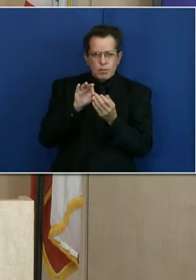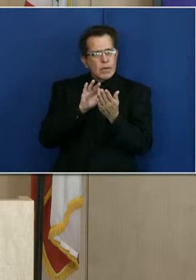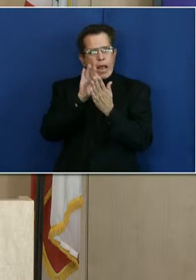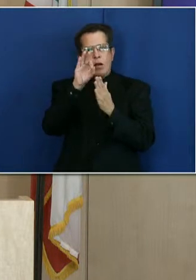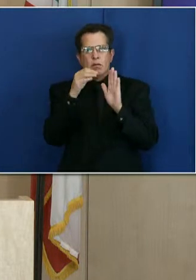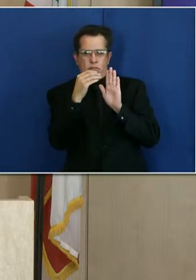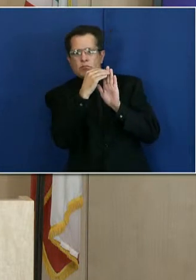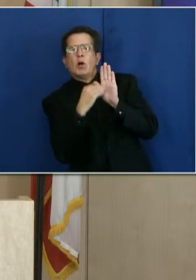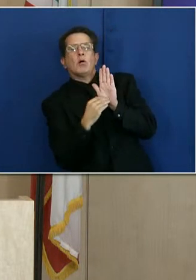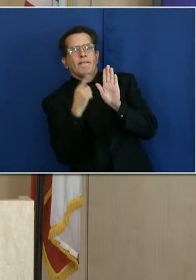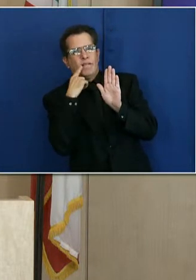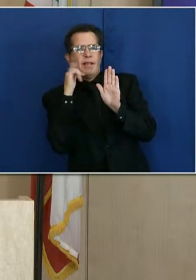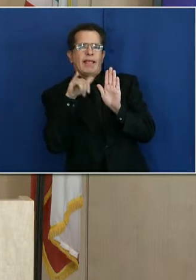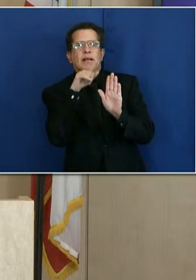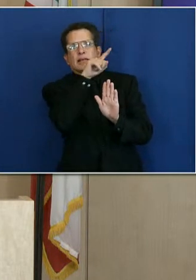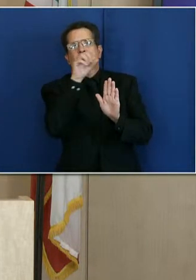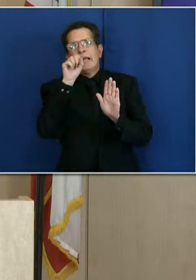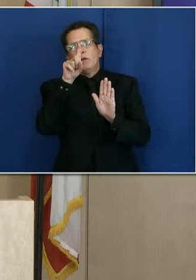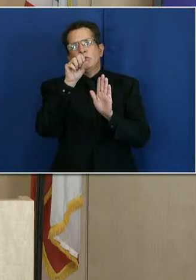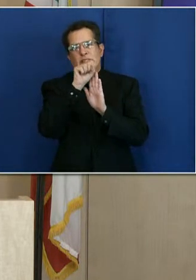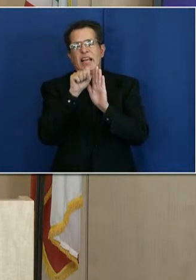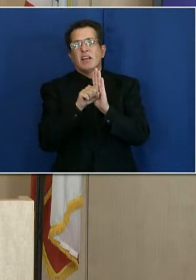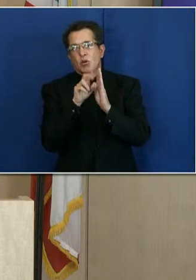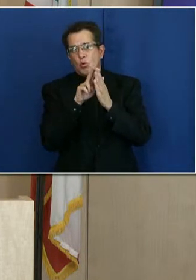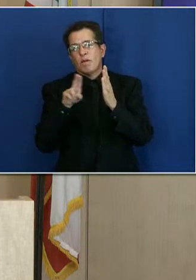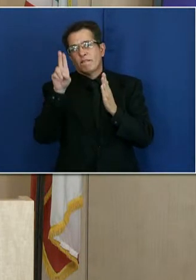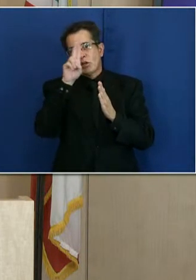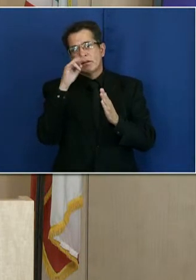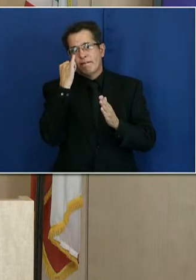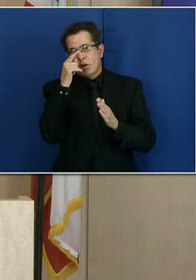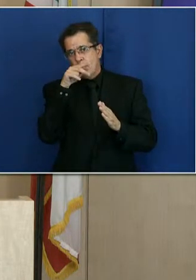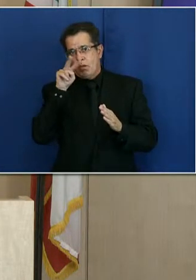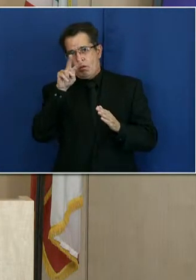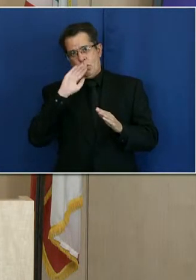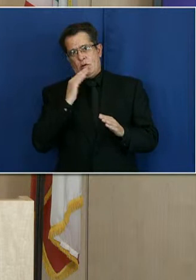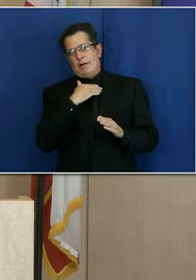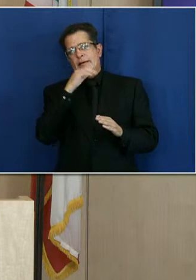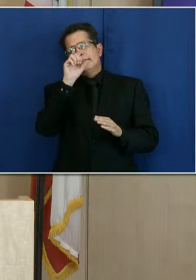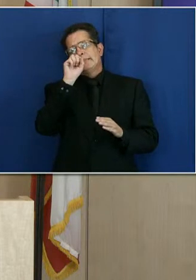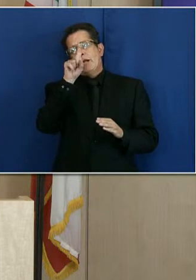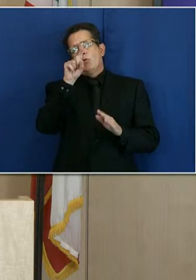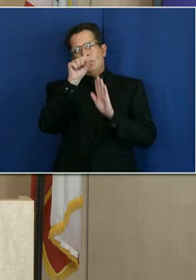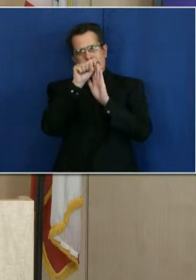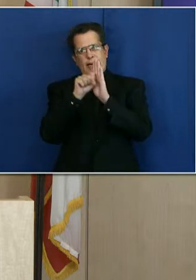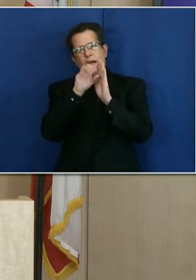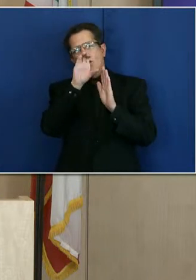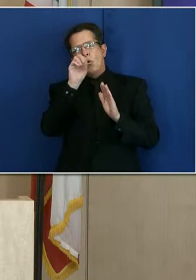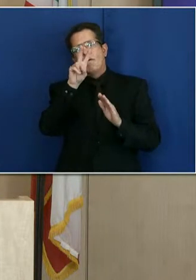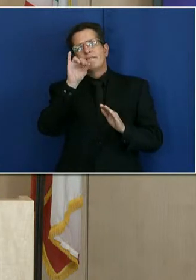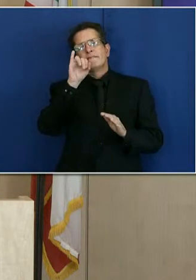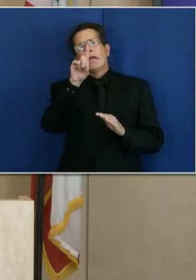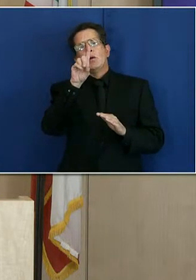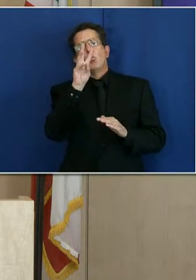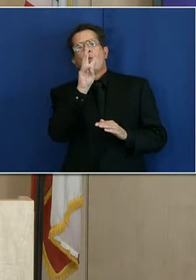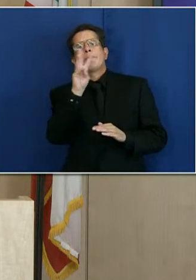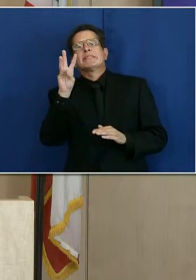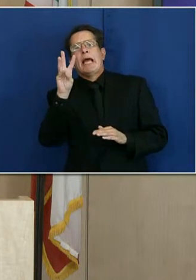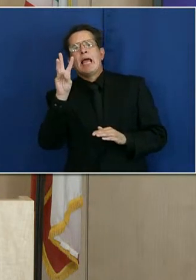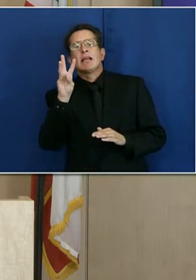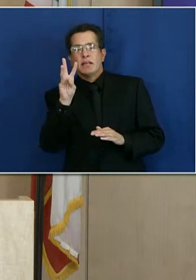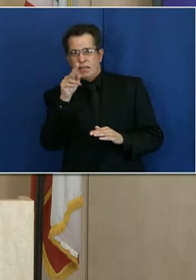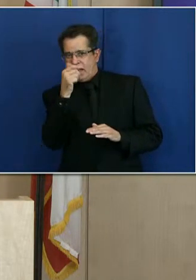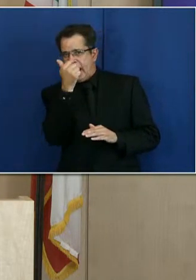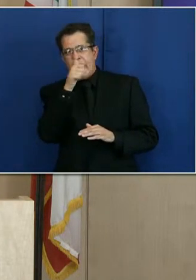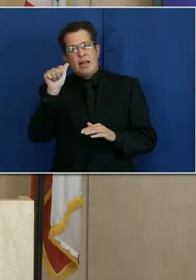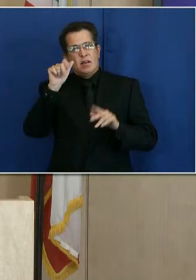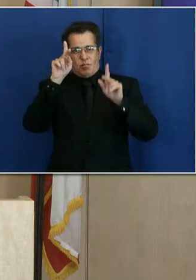San Diego State. That weekly digest I mentioned, if you go onto the San Diego State COVID website, any member of the